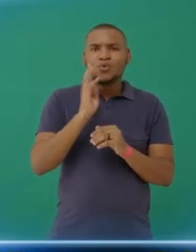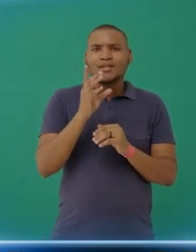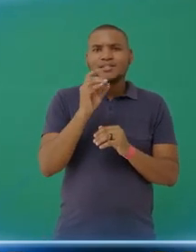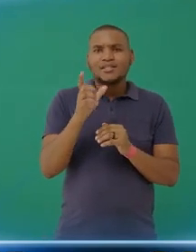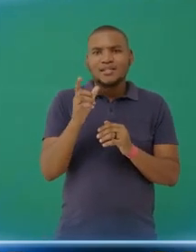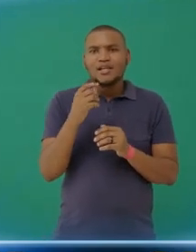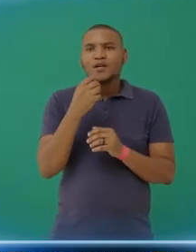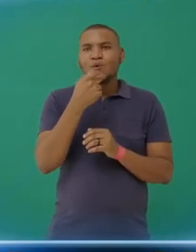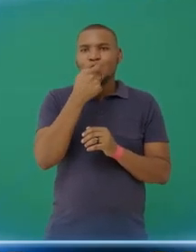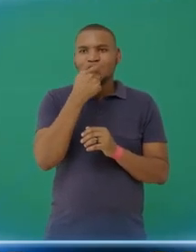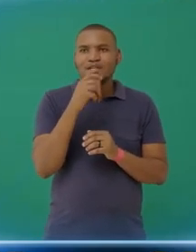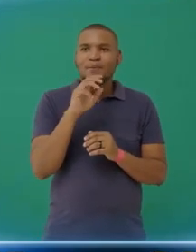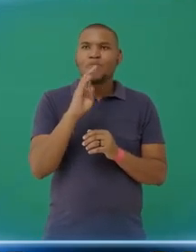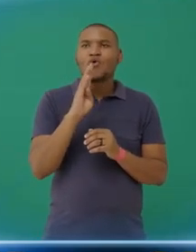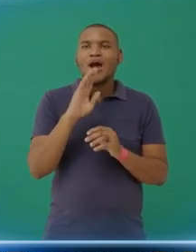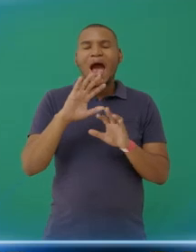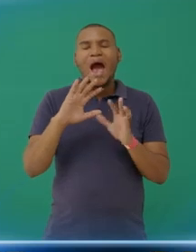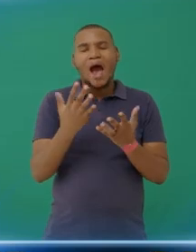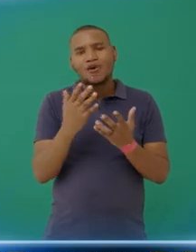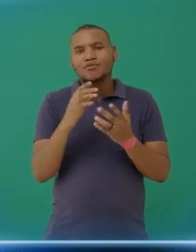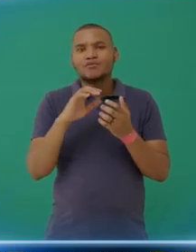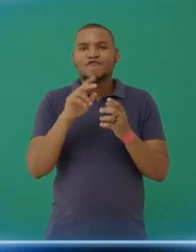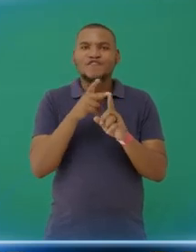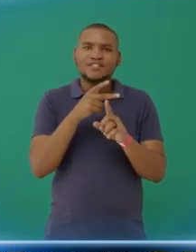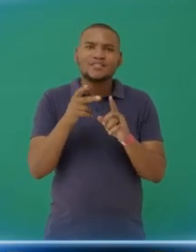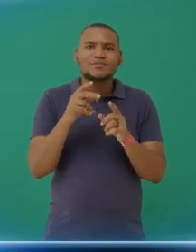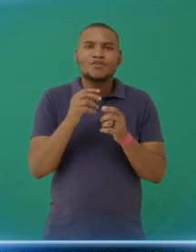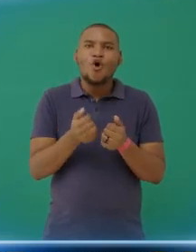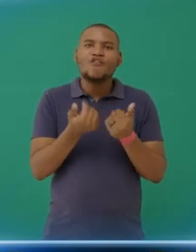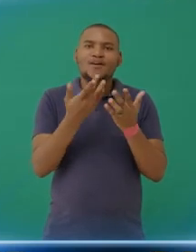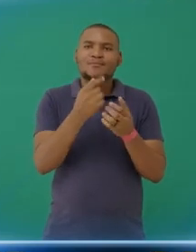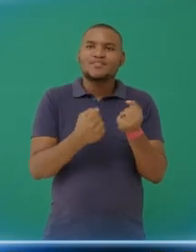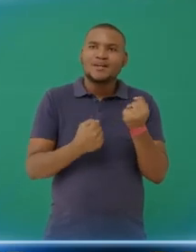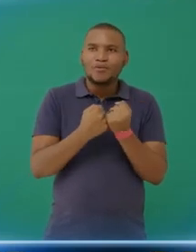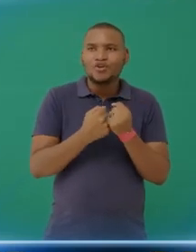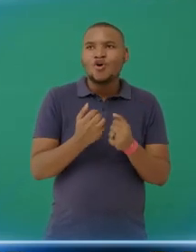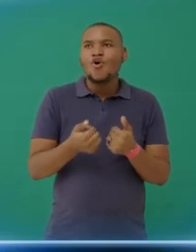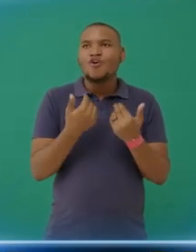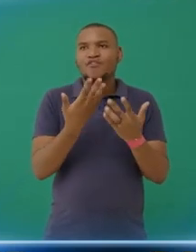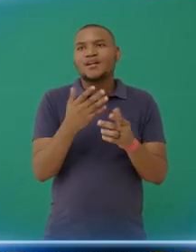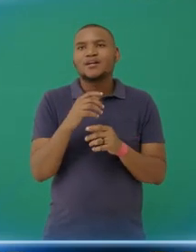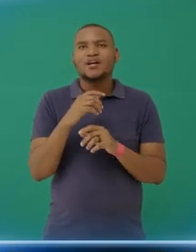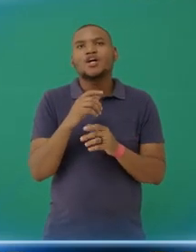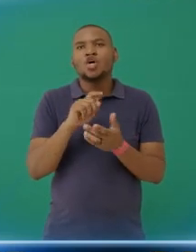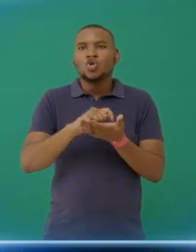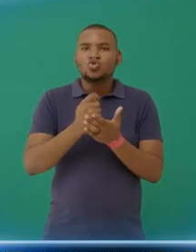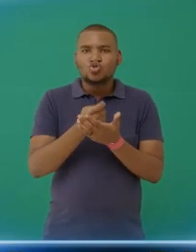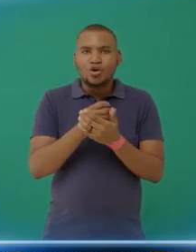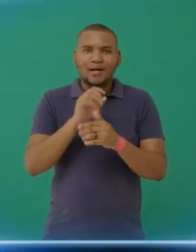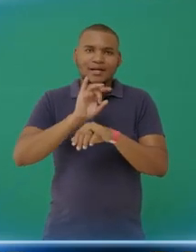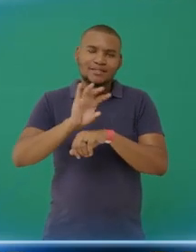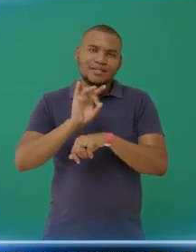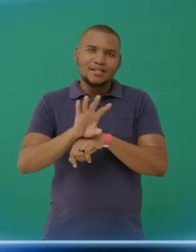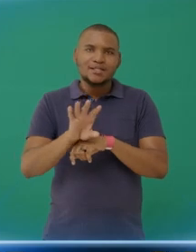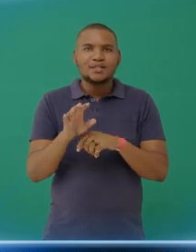dealt with in South Africa, and how victims of crime are dealt with. So offering them support, offering them trauma counseling, offering them